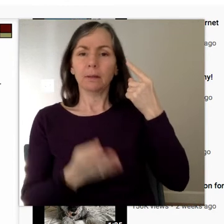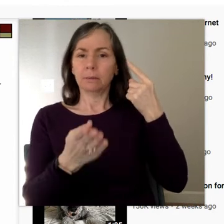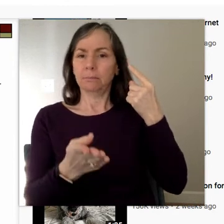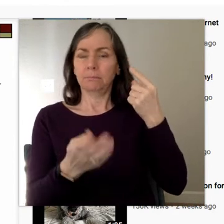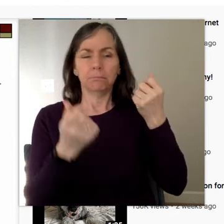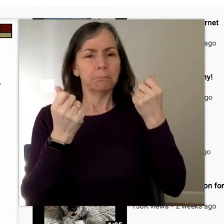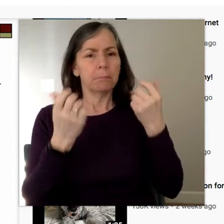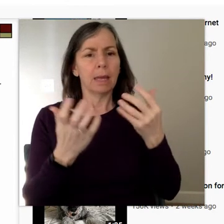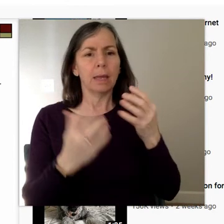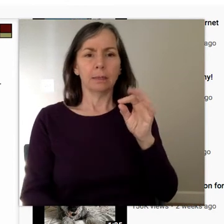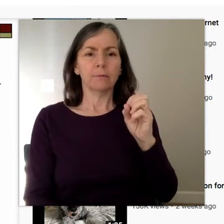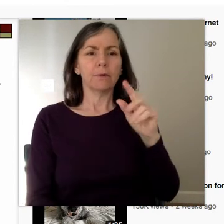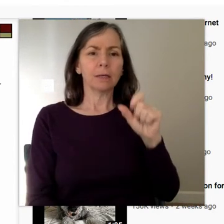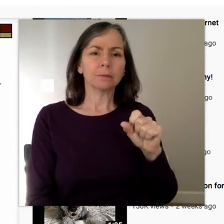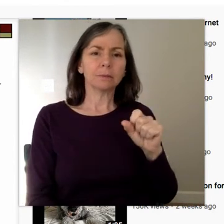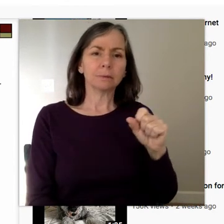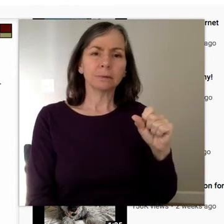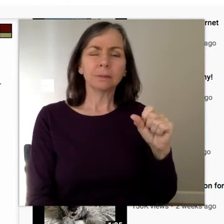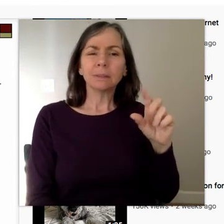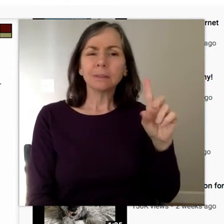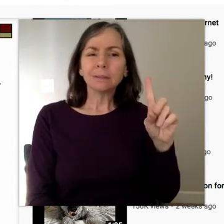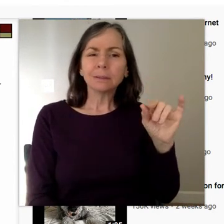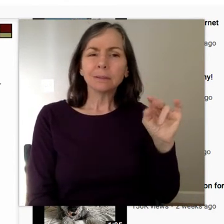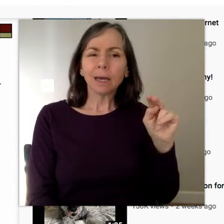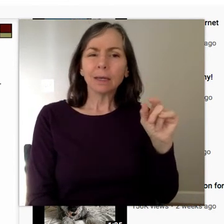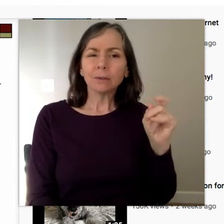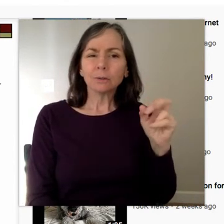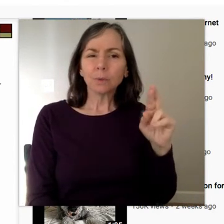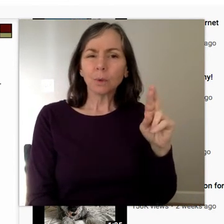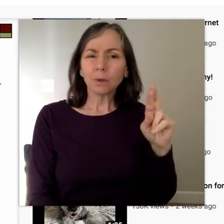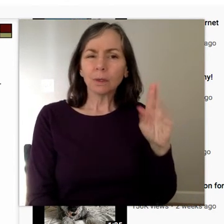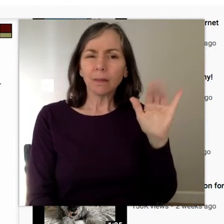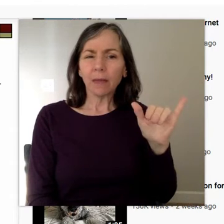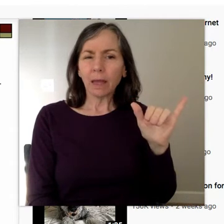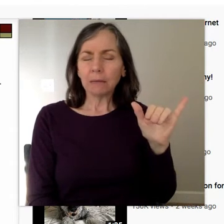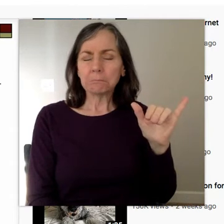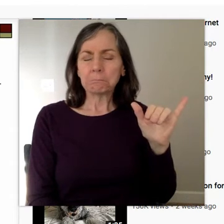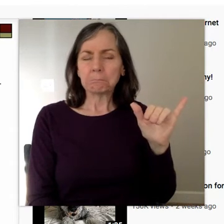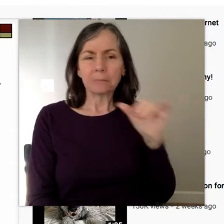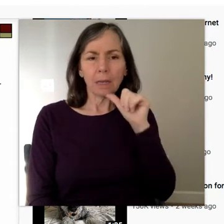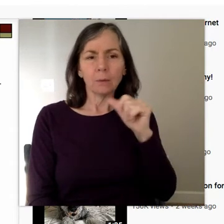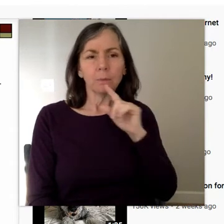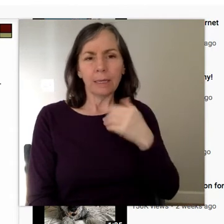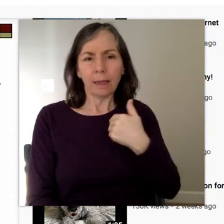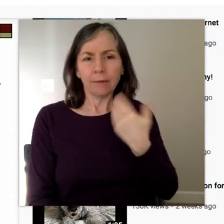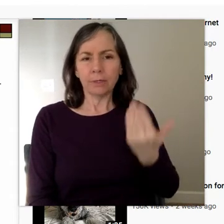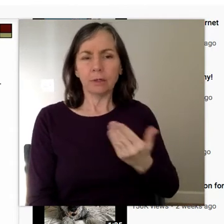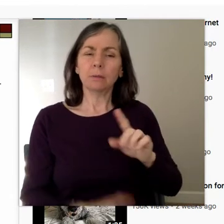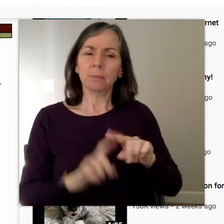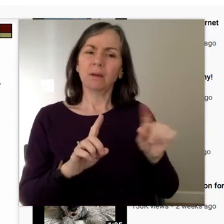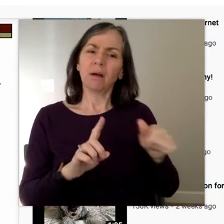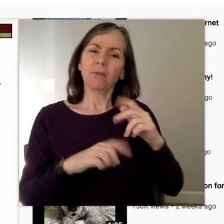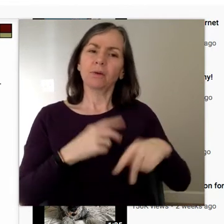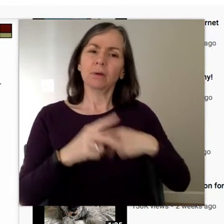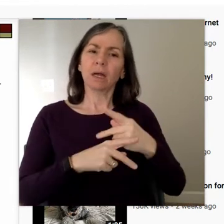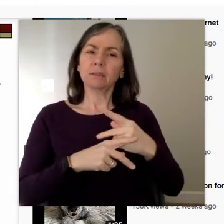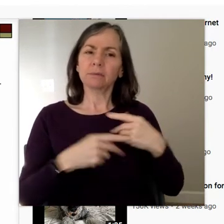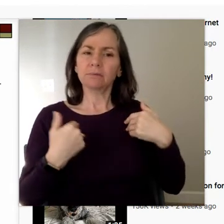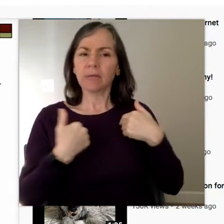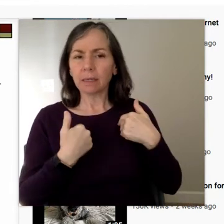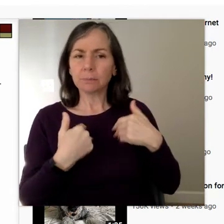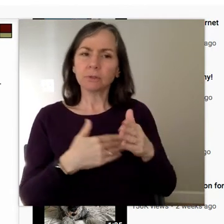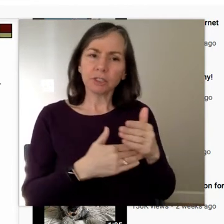Not necessarily dinosaur fossils, but other kinds of fossils that used to live here. The second piece of evidence